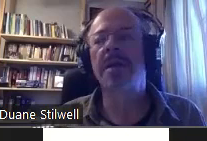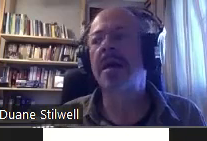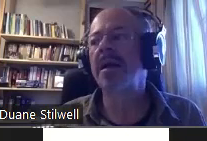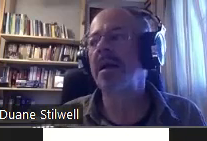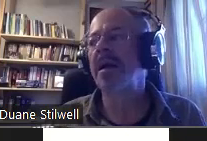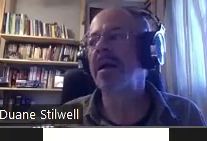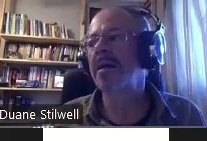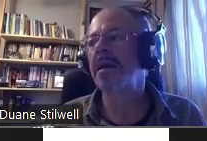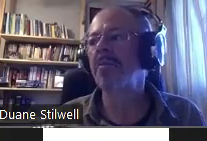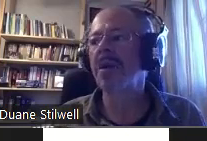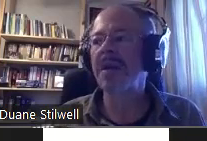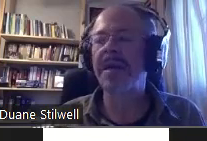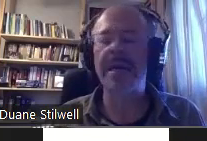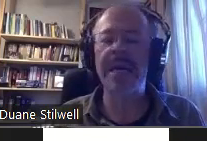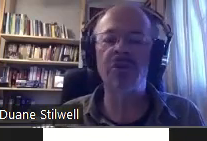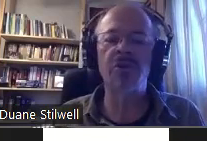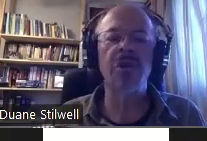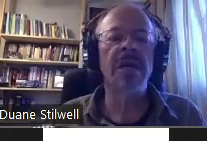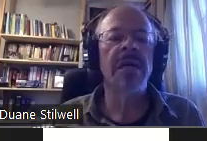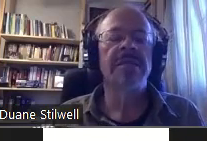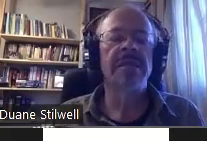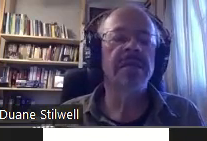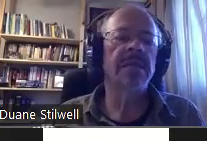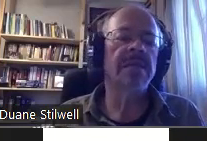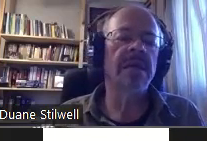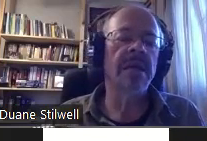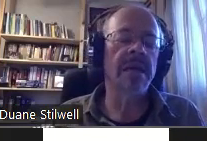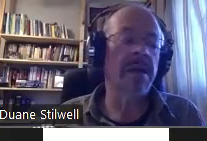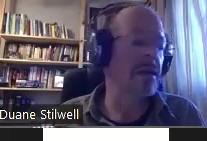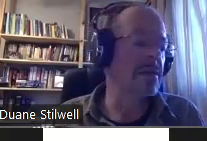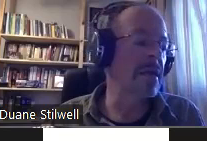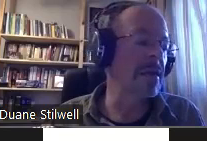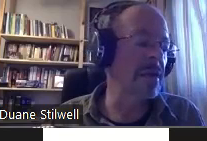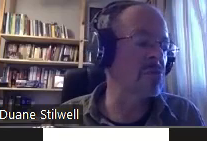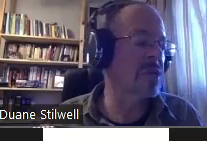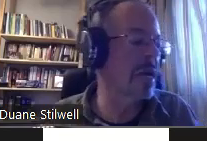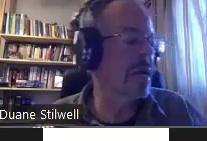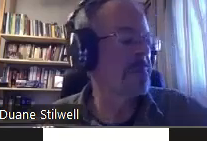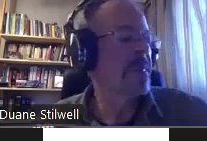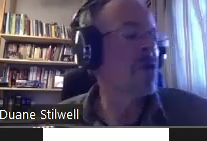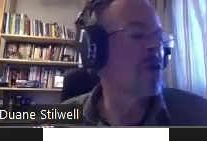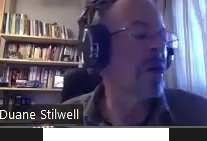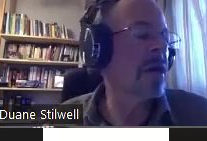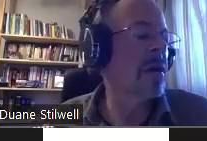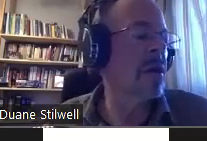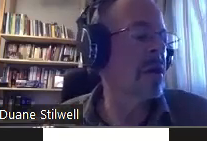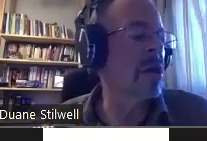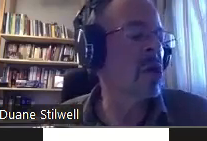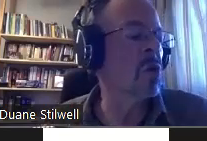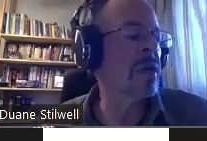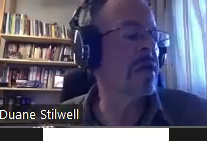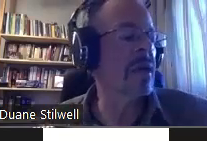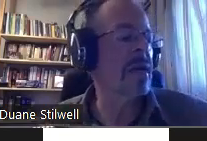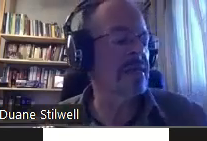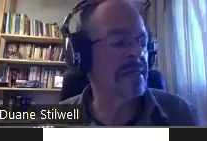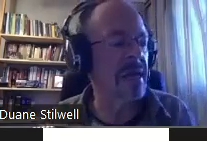Yeah, definitely. So HUD does require that we understand race, ethnicity, as well as income